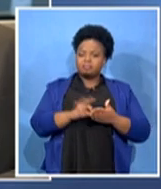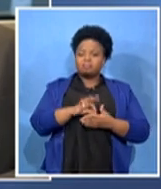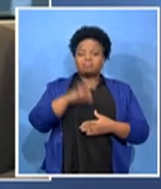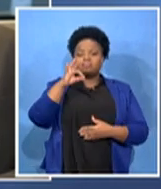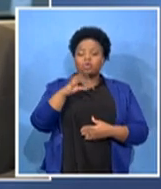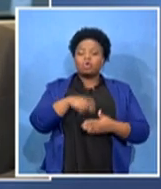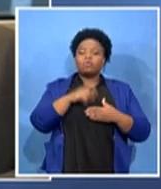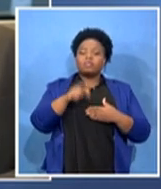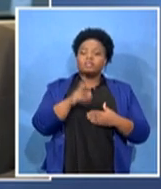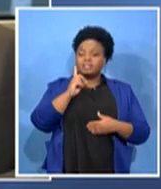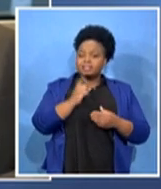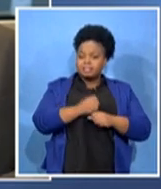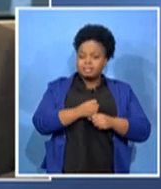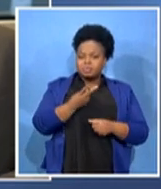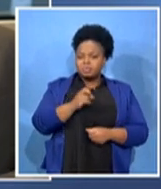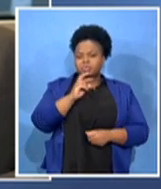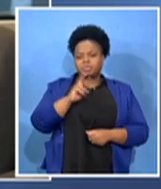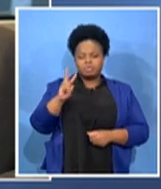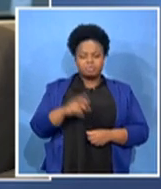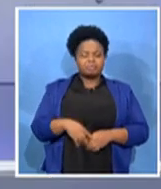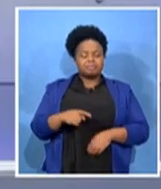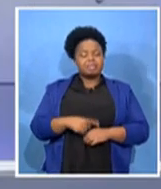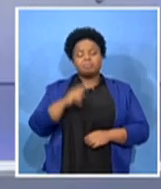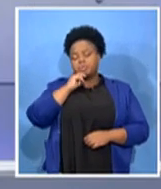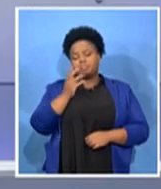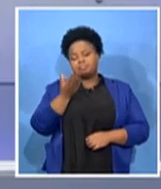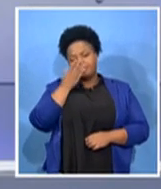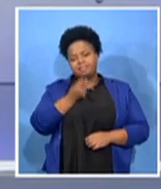2022? Time really does fly. Mzwandile Mbeje, thank you so much for your time. As